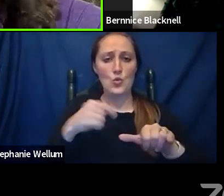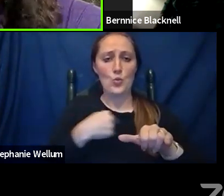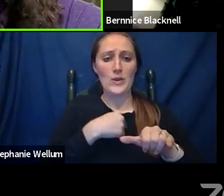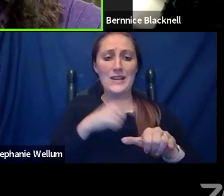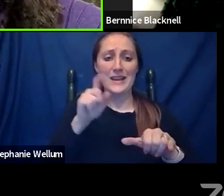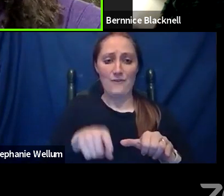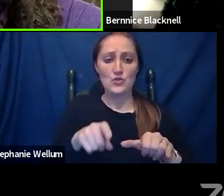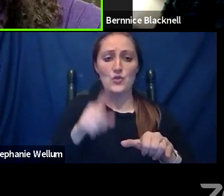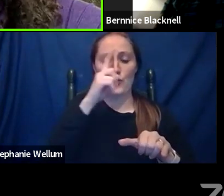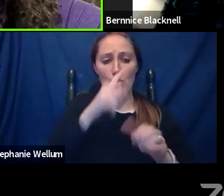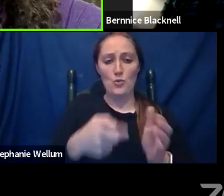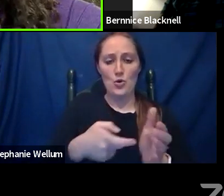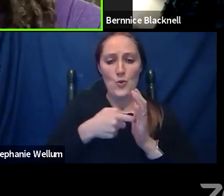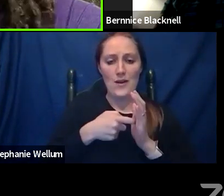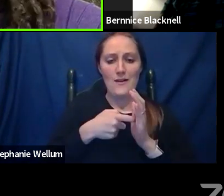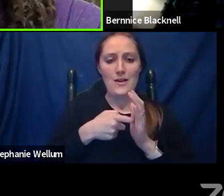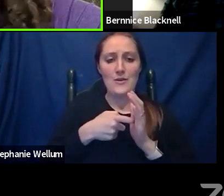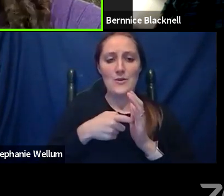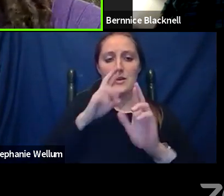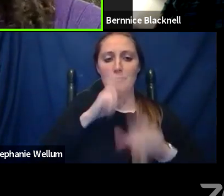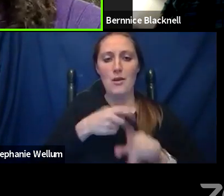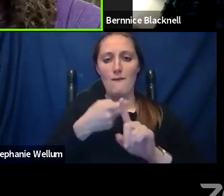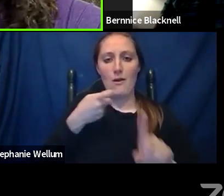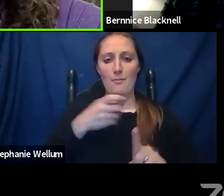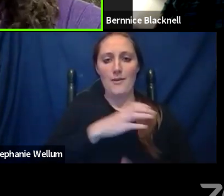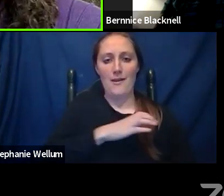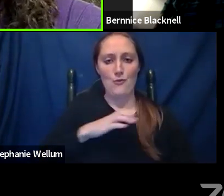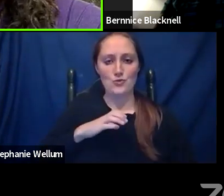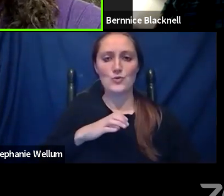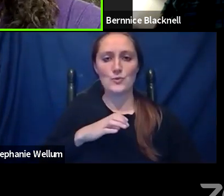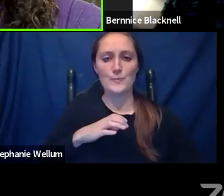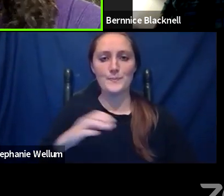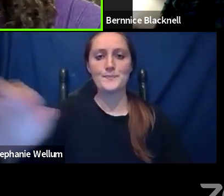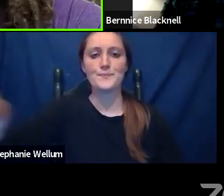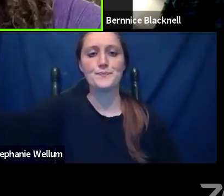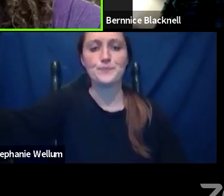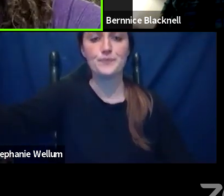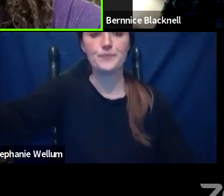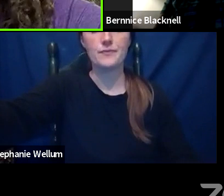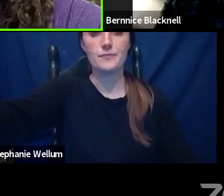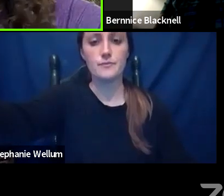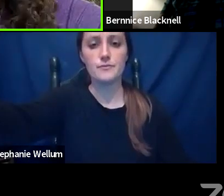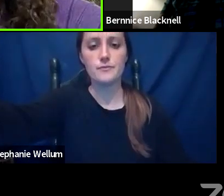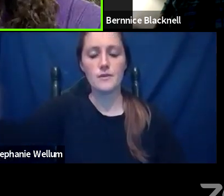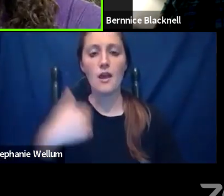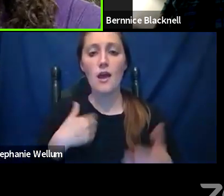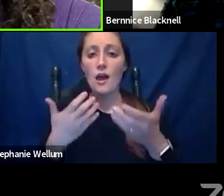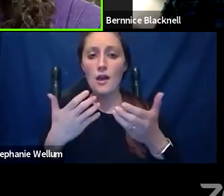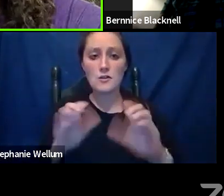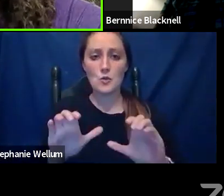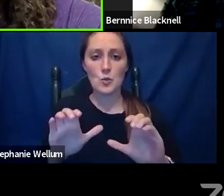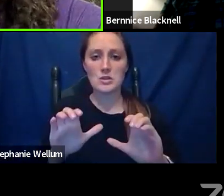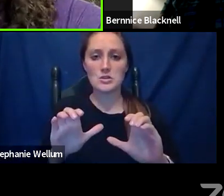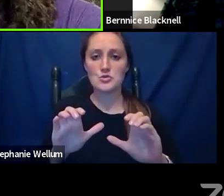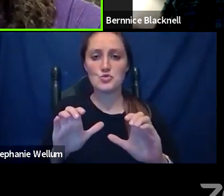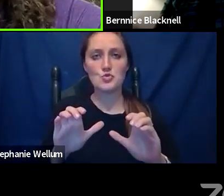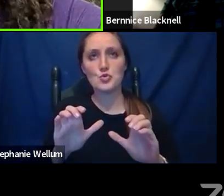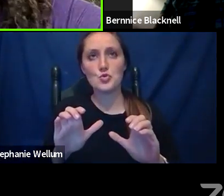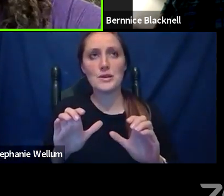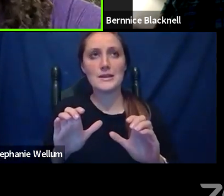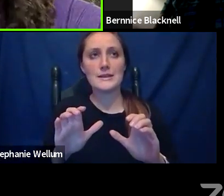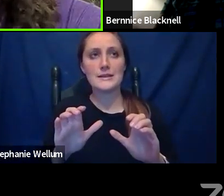a response from the council. And I don't want to put together something that, on an issue that I care a lot about,